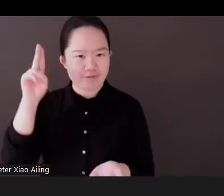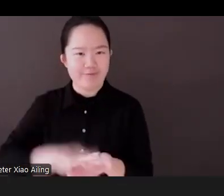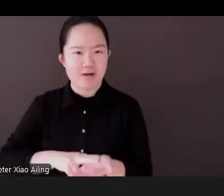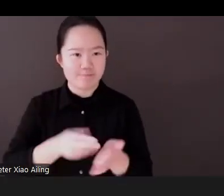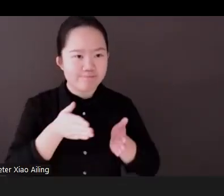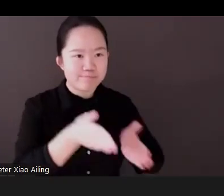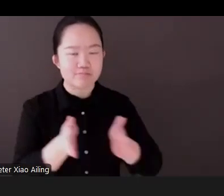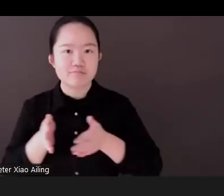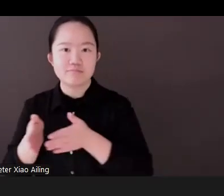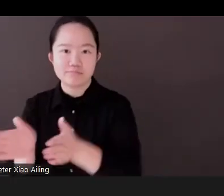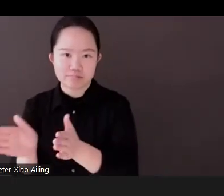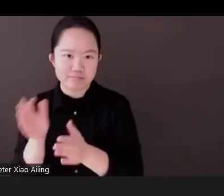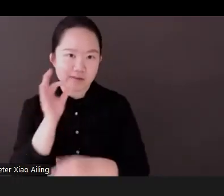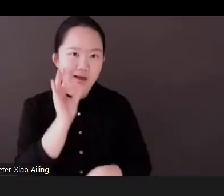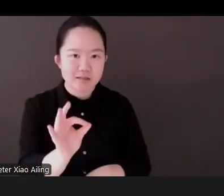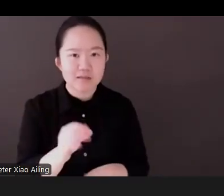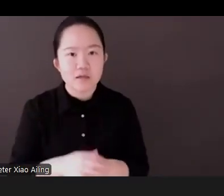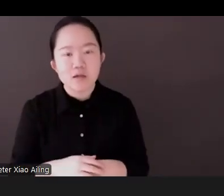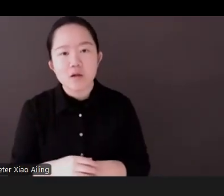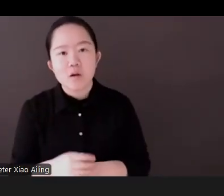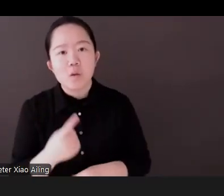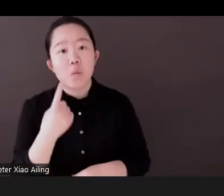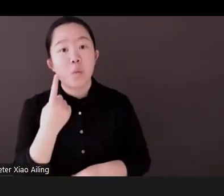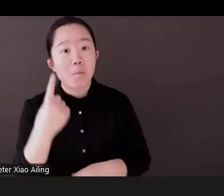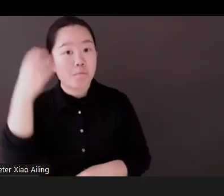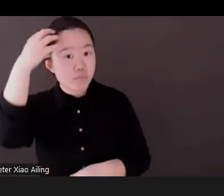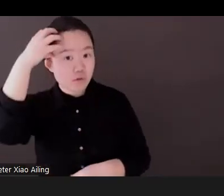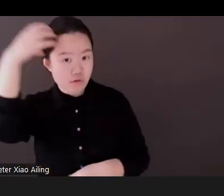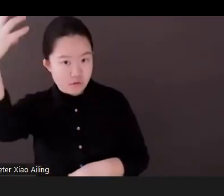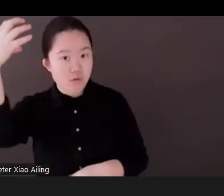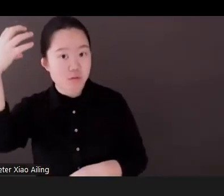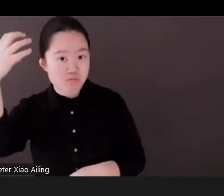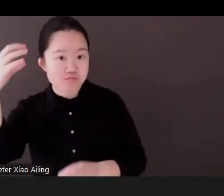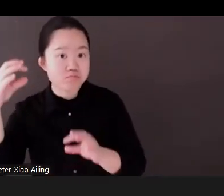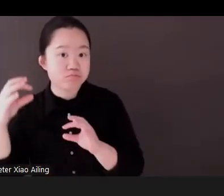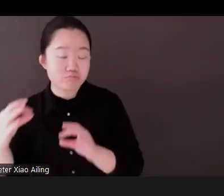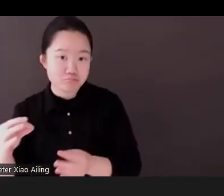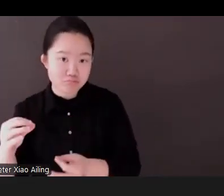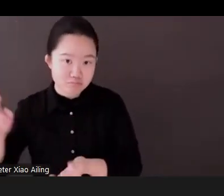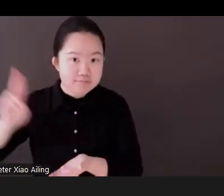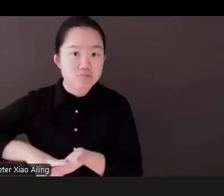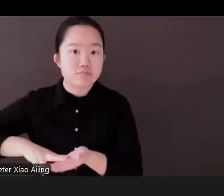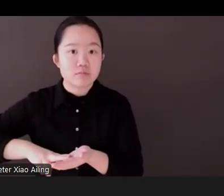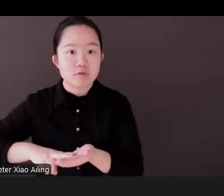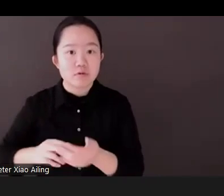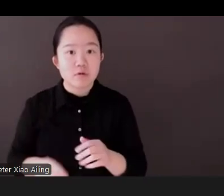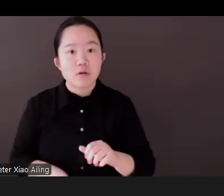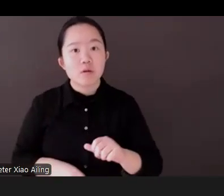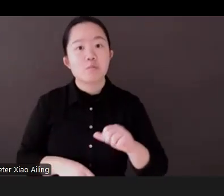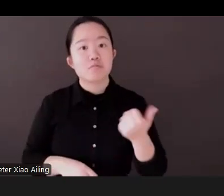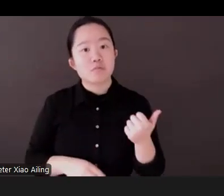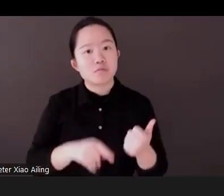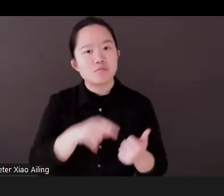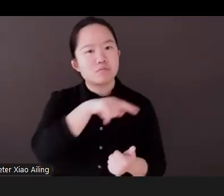and services of the EU Act, like e-books and so on, it may come from a completely different country. So who is responsible in that case?